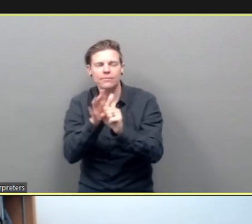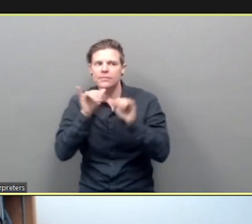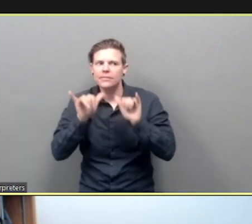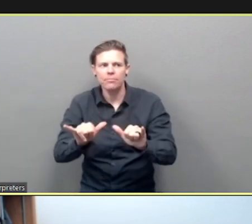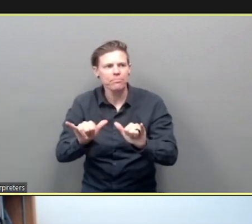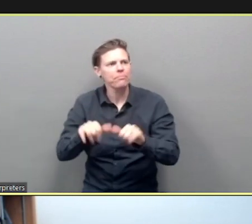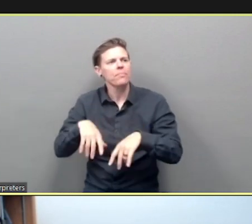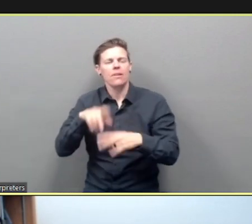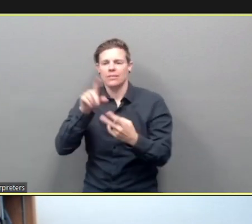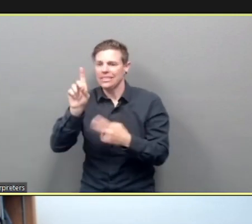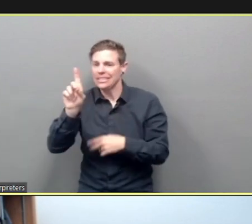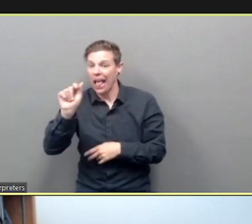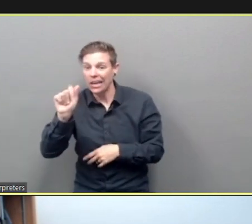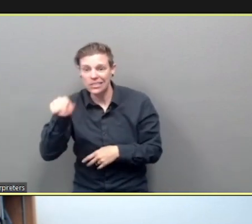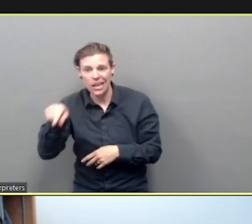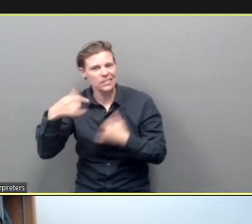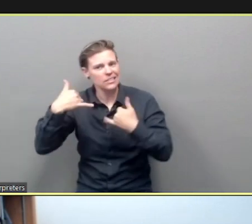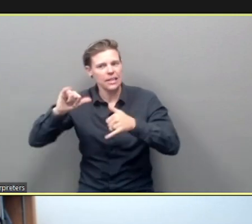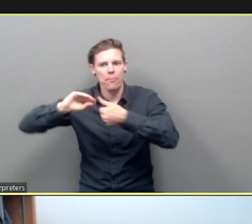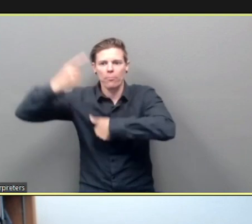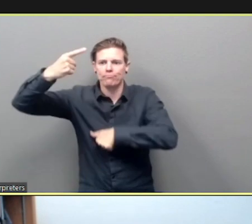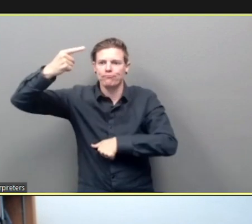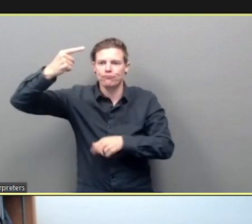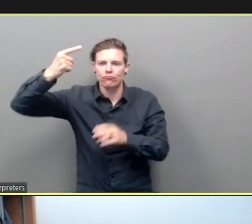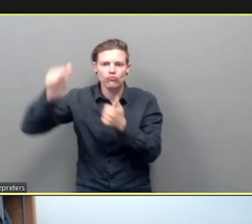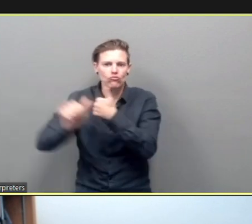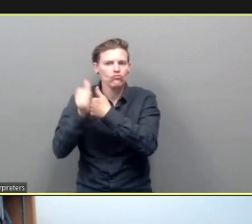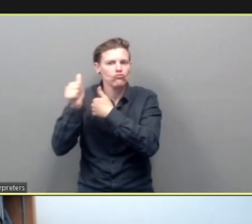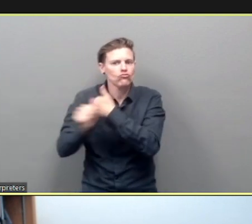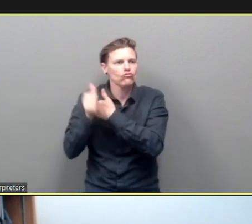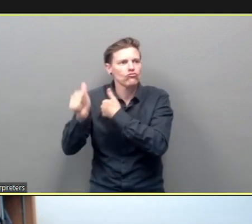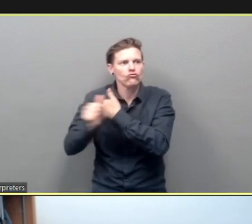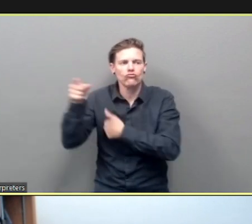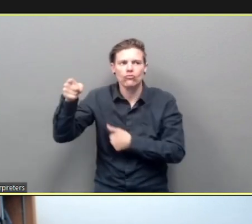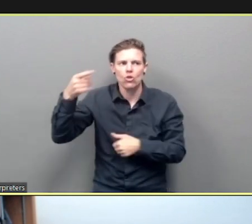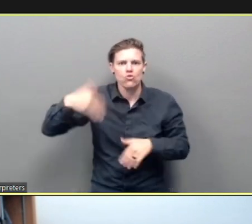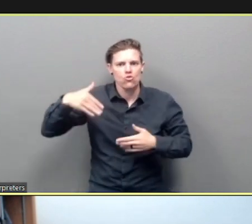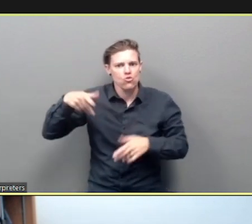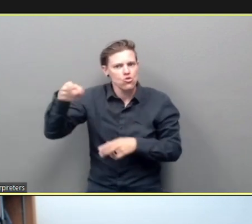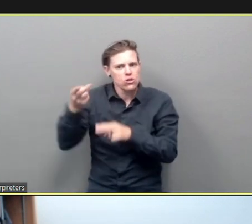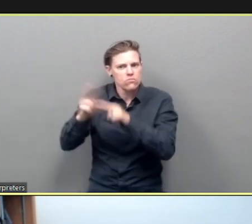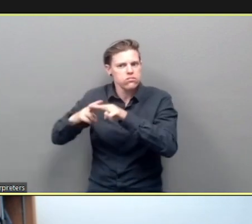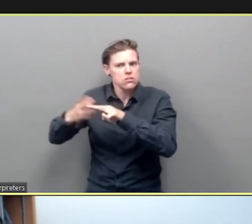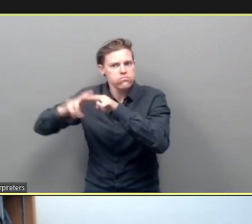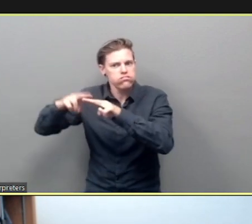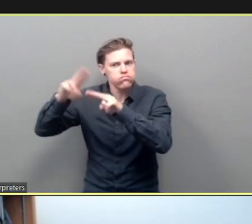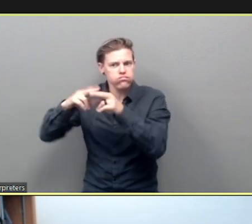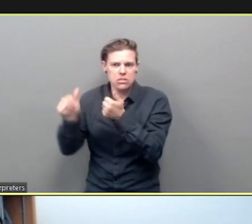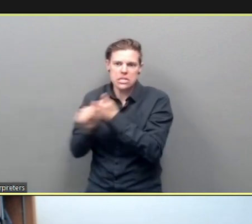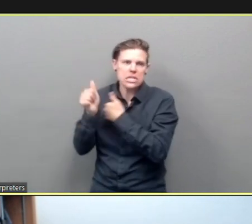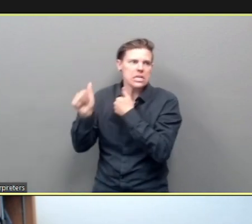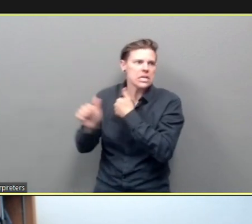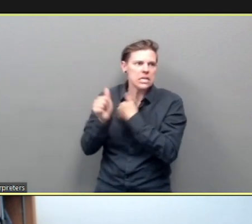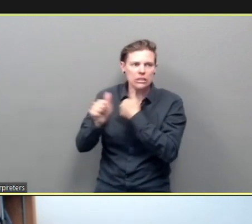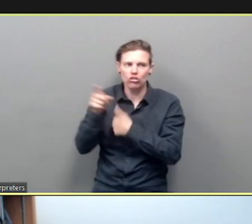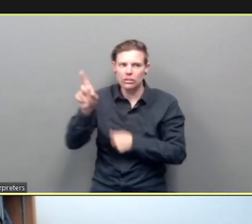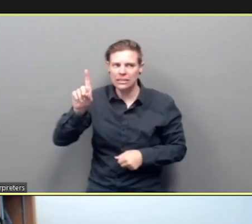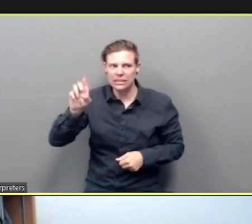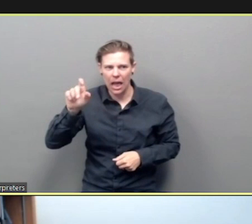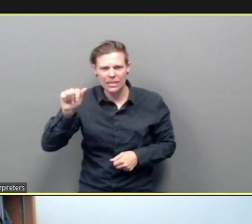dominant and continues to fuel surges. We know that Delta is very different